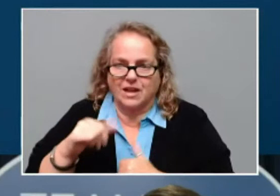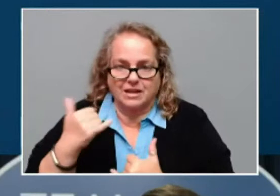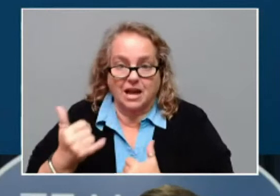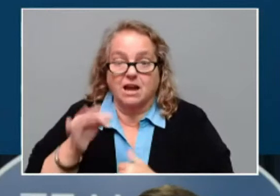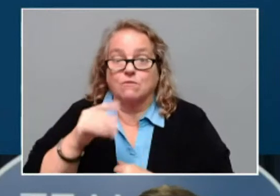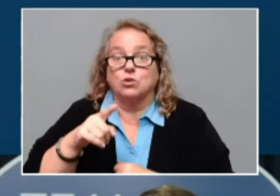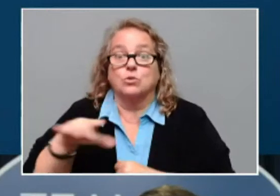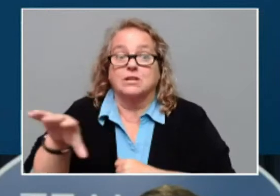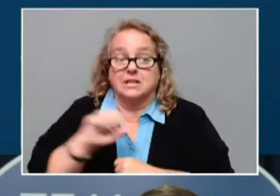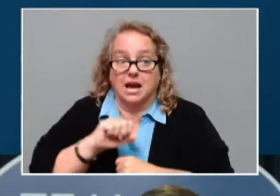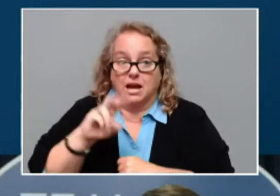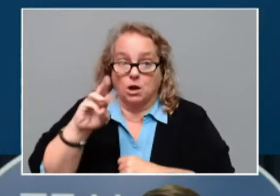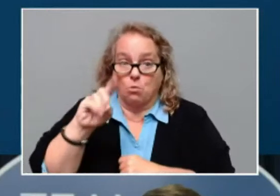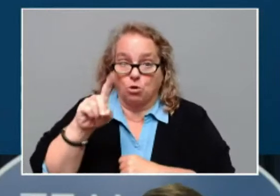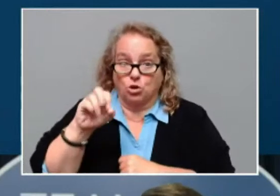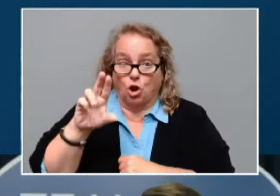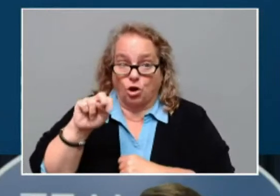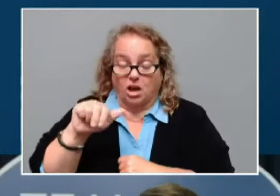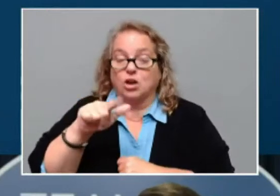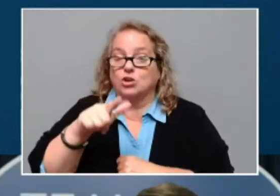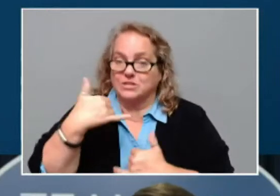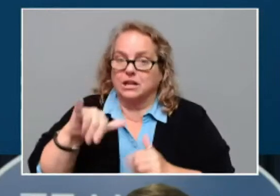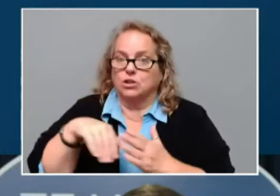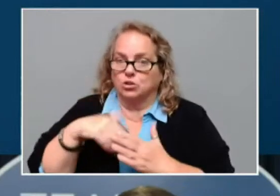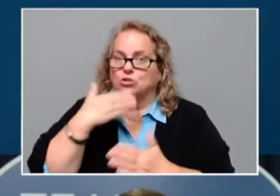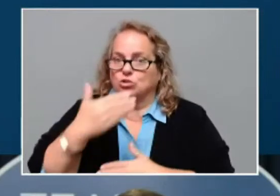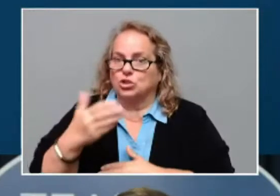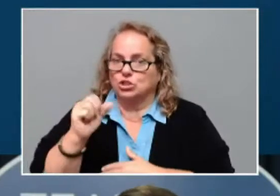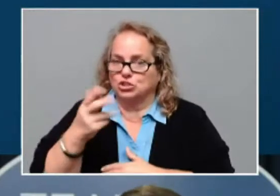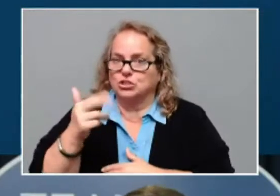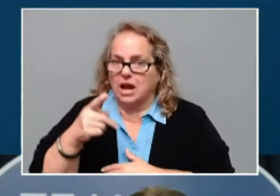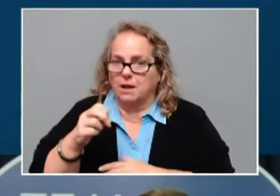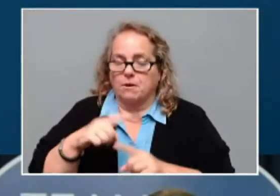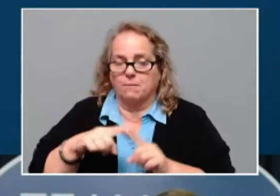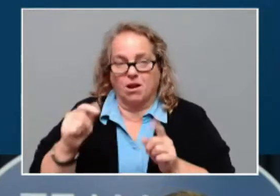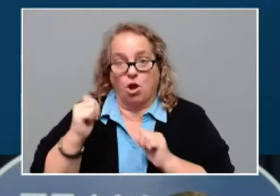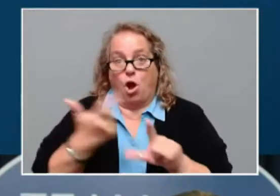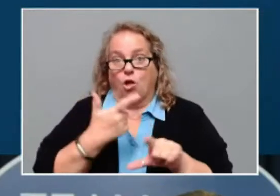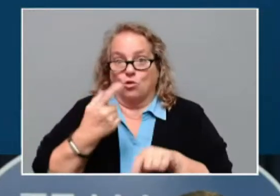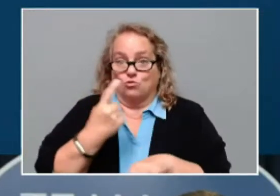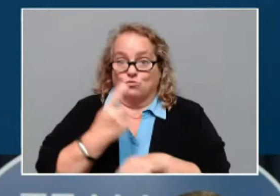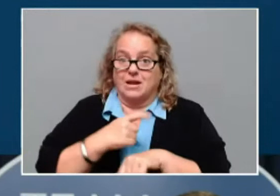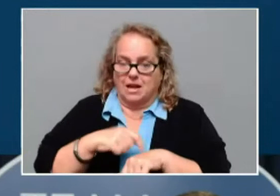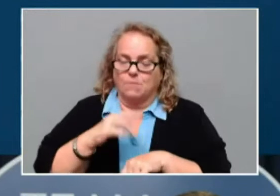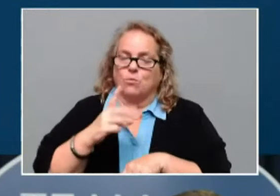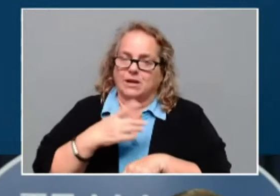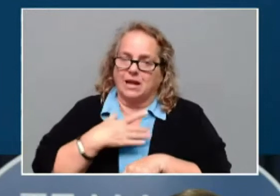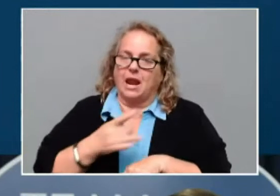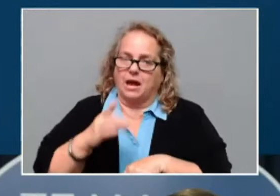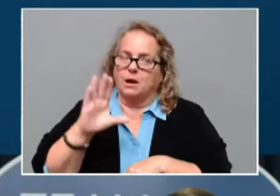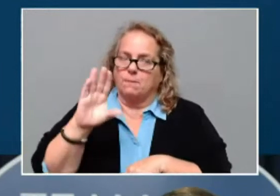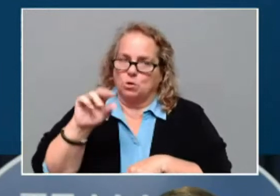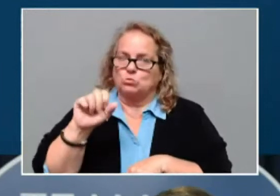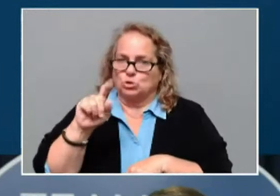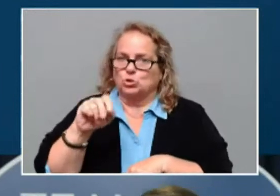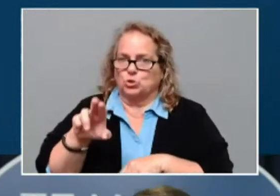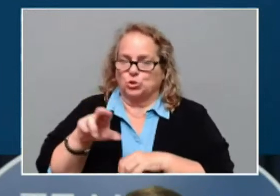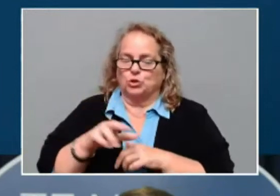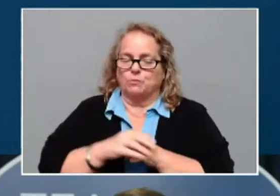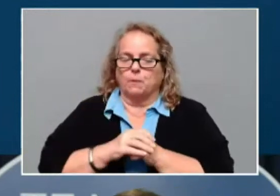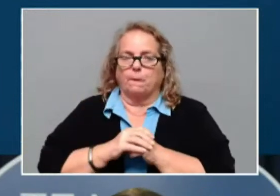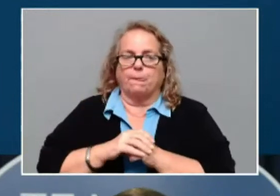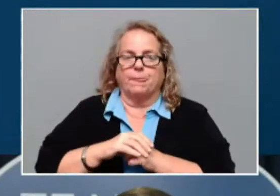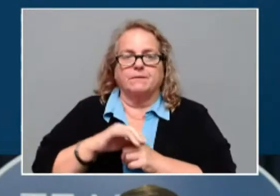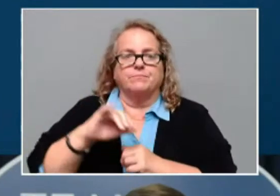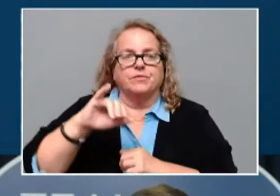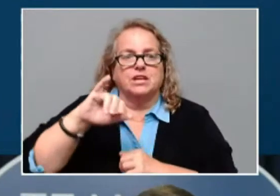probably in pretty good shape. But all of us, I think, at the right time would like a booster to stay in good shape. Janssen, the Johnson & Johnson